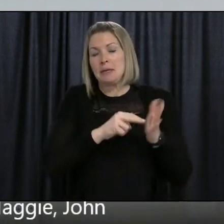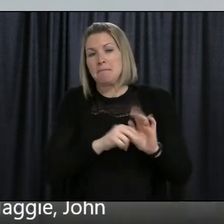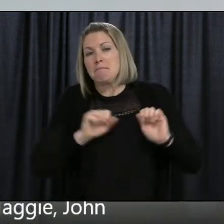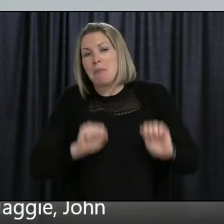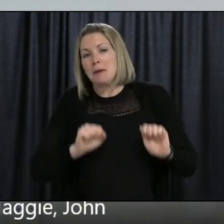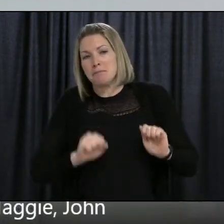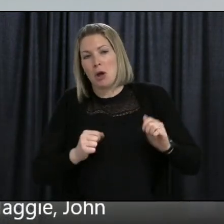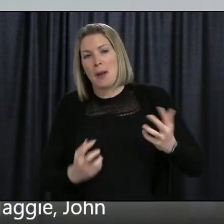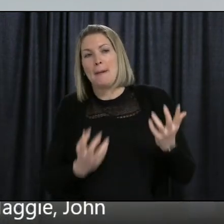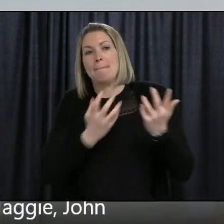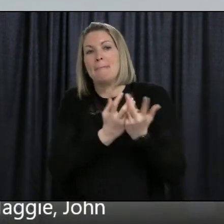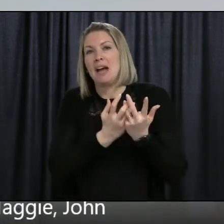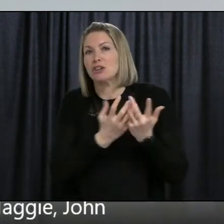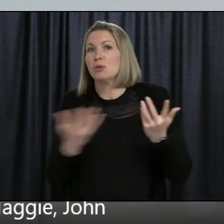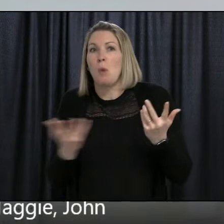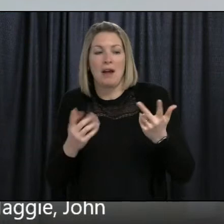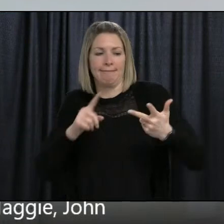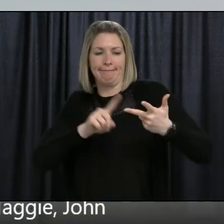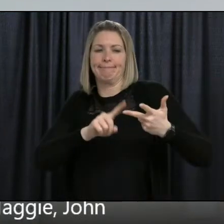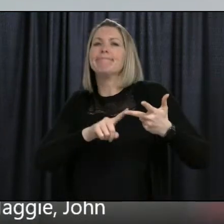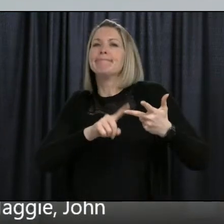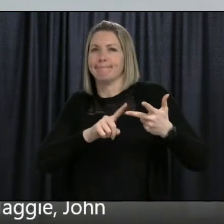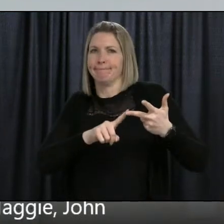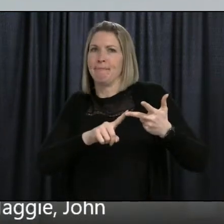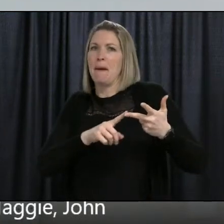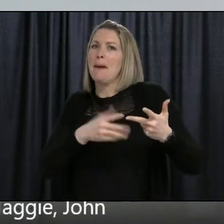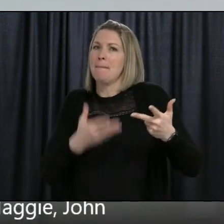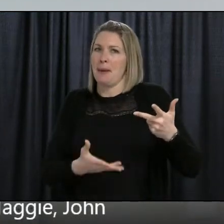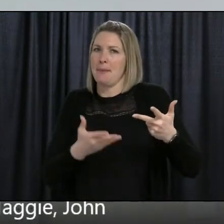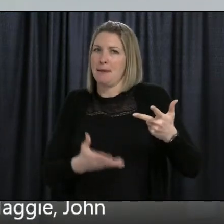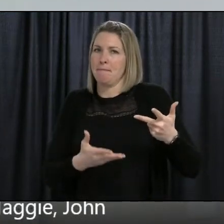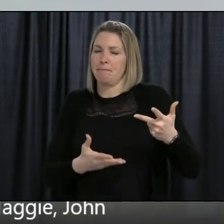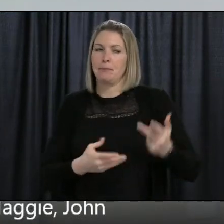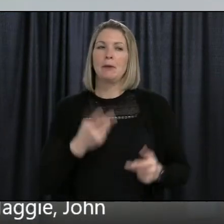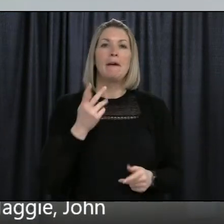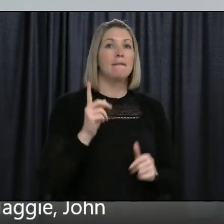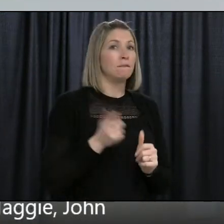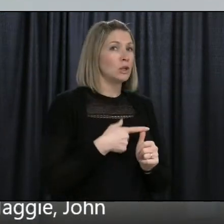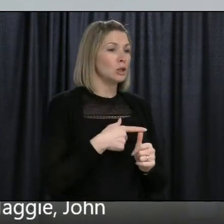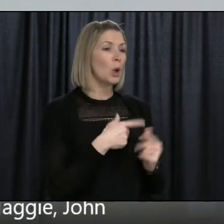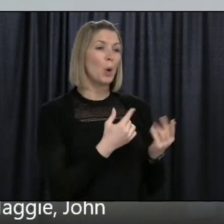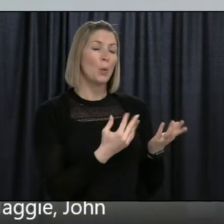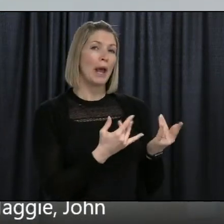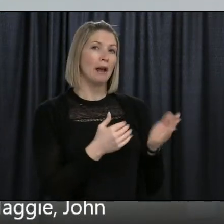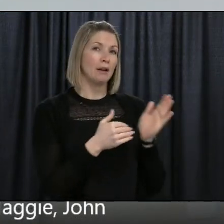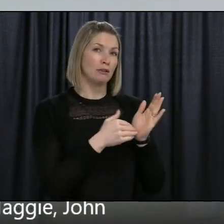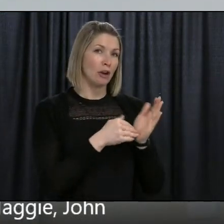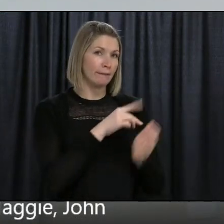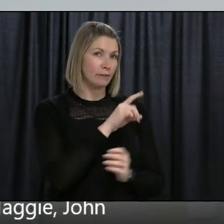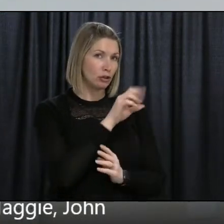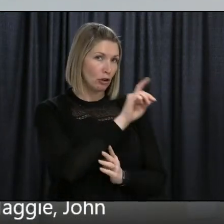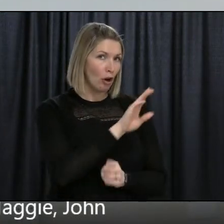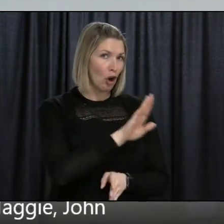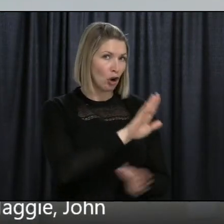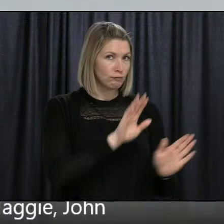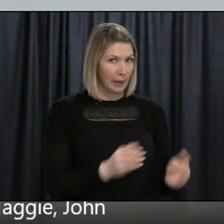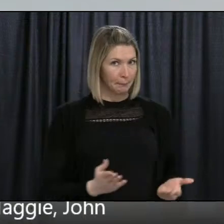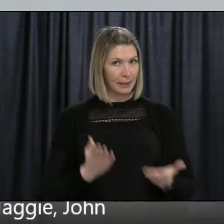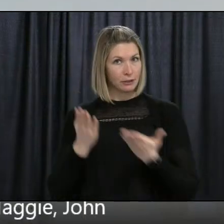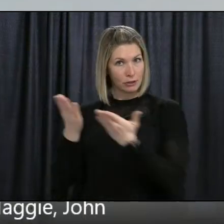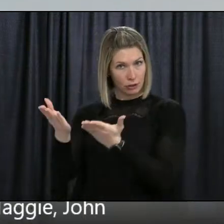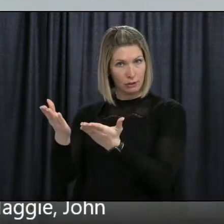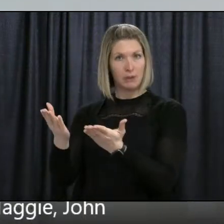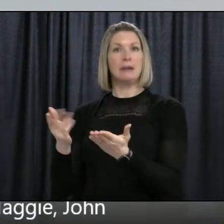Dr. Fitzgerald's shop and the ethics consults and the vaccine group, as to how best to